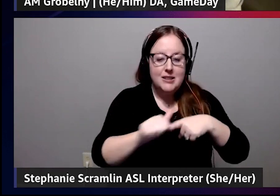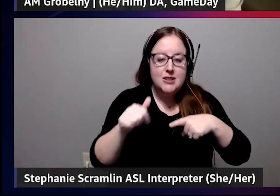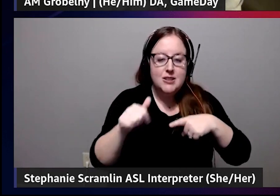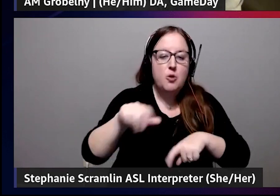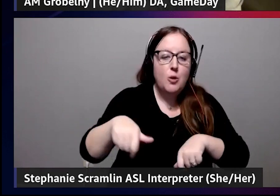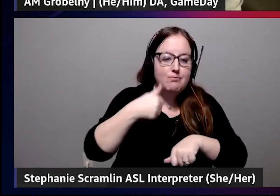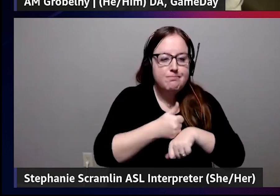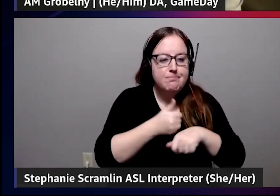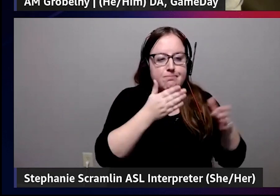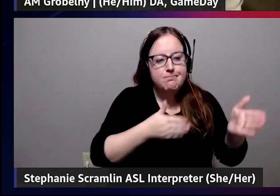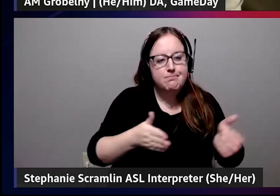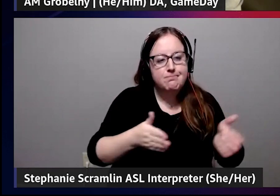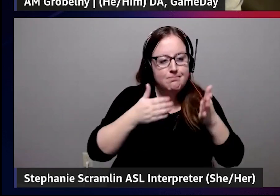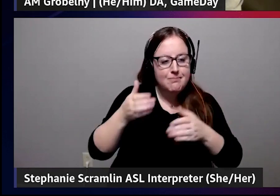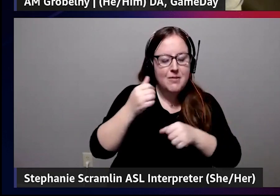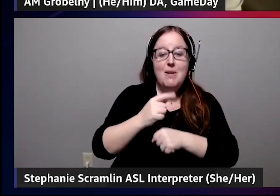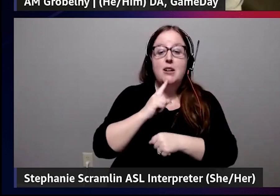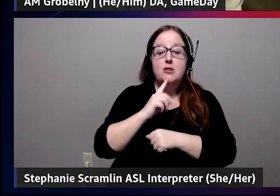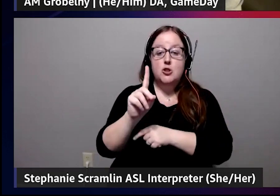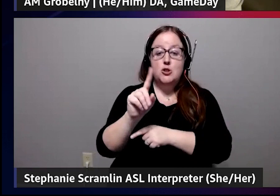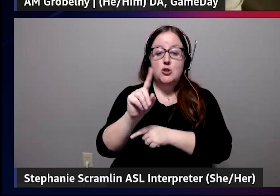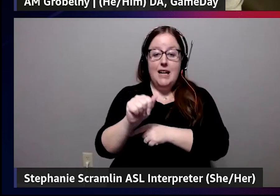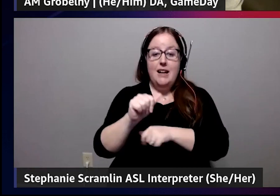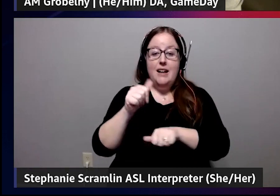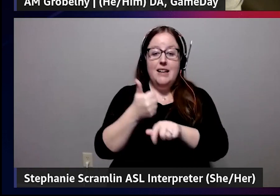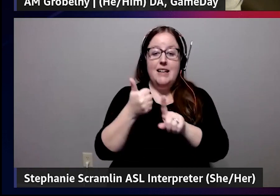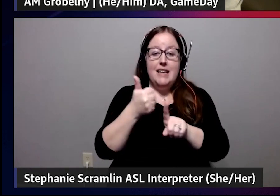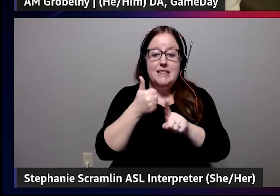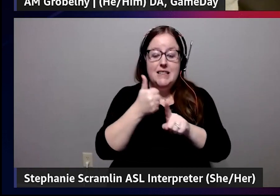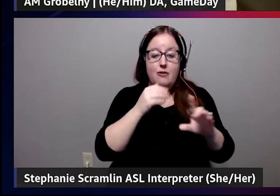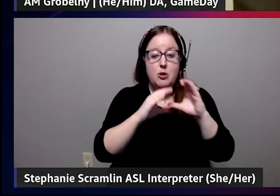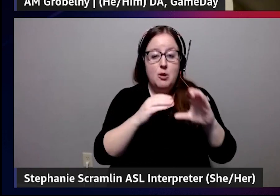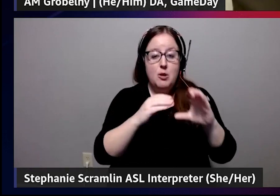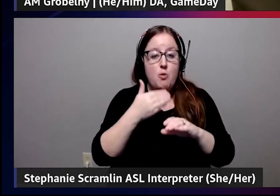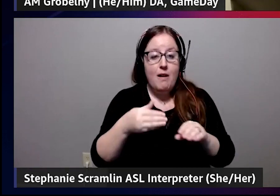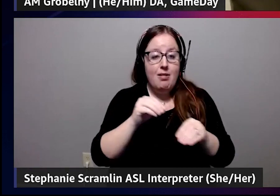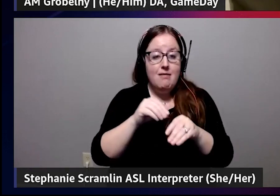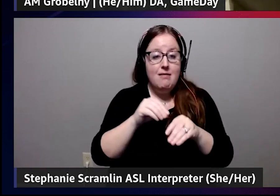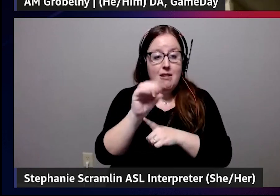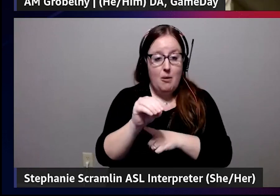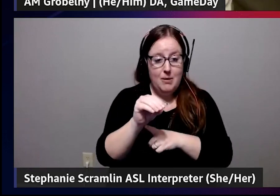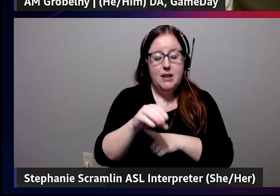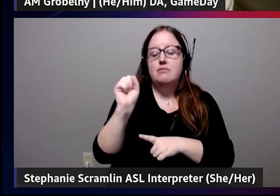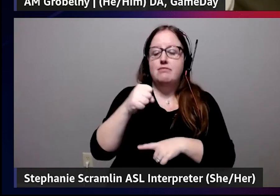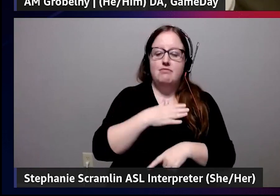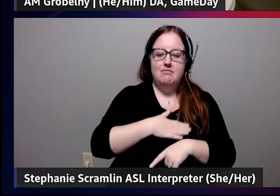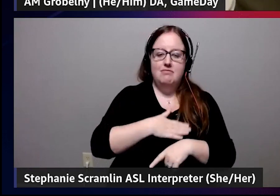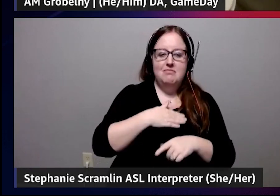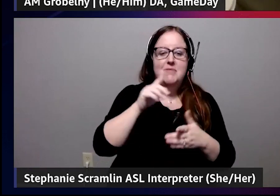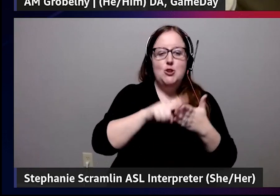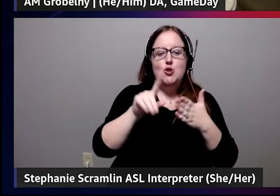and making sure the data is being communicated well inside the company, please check that out.